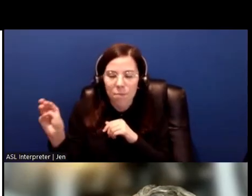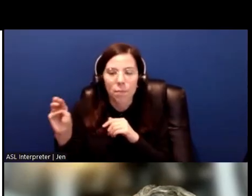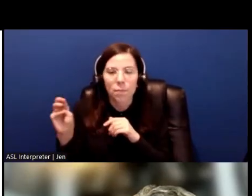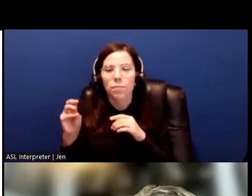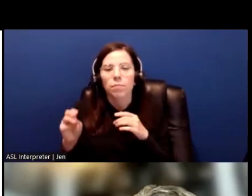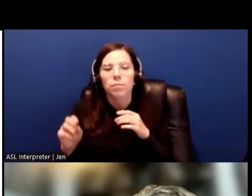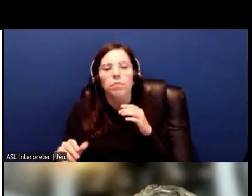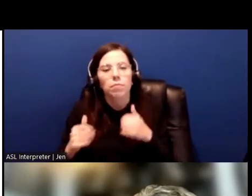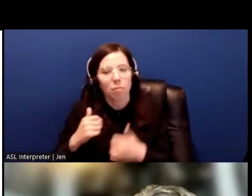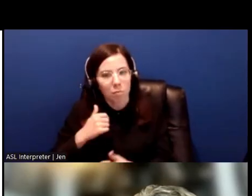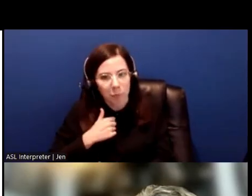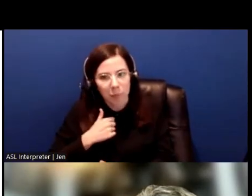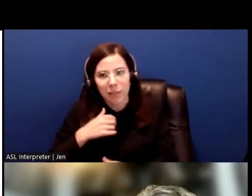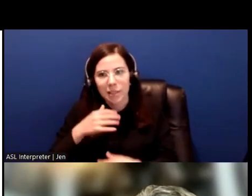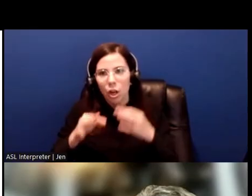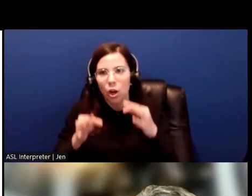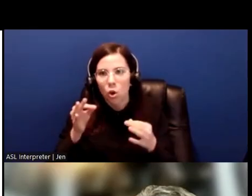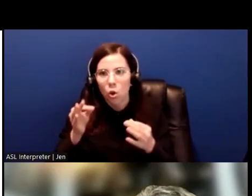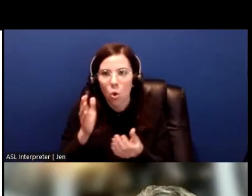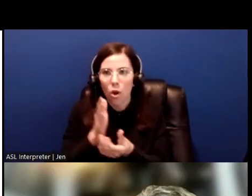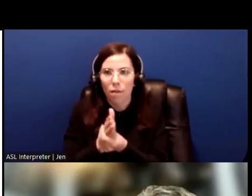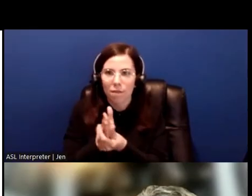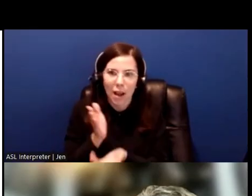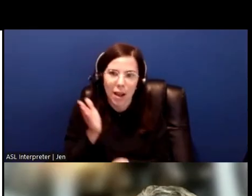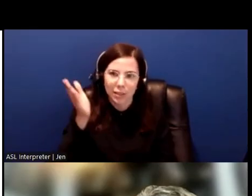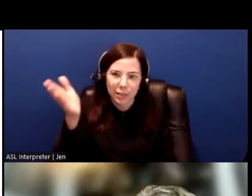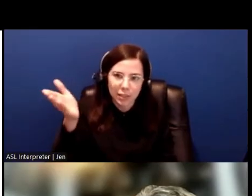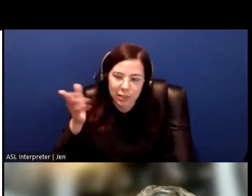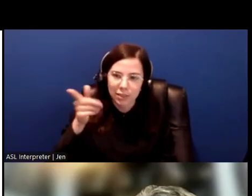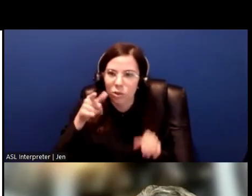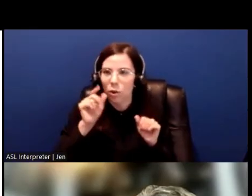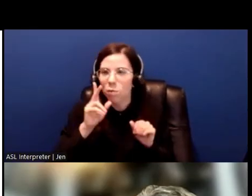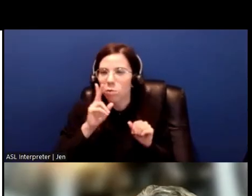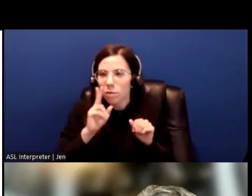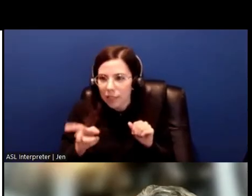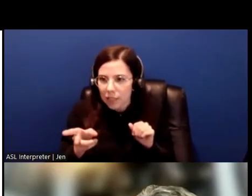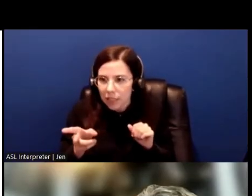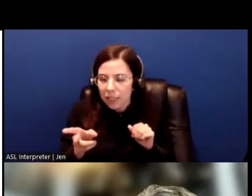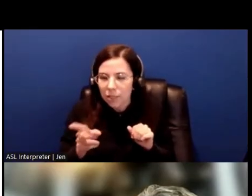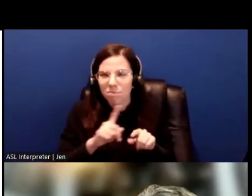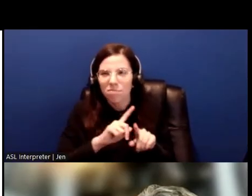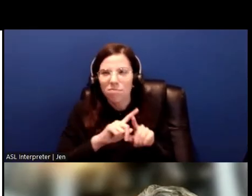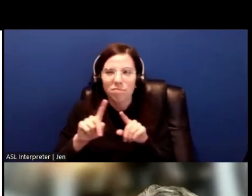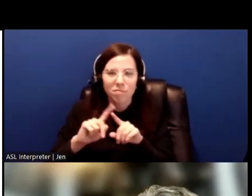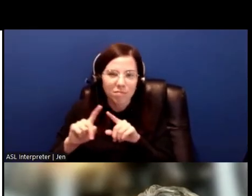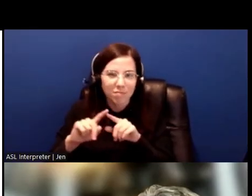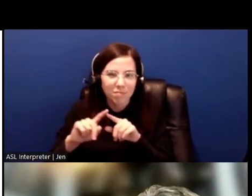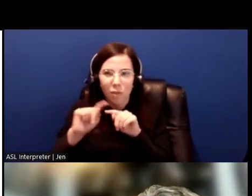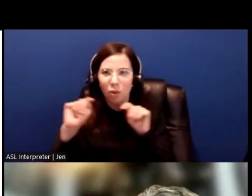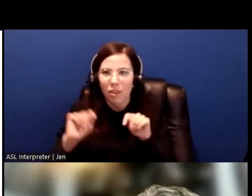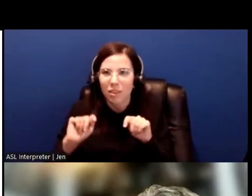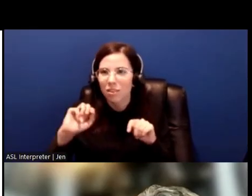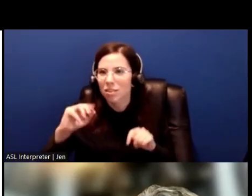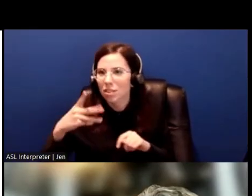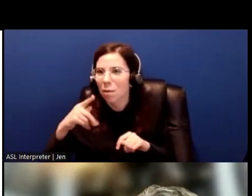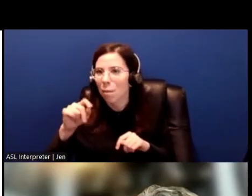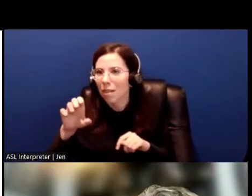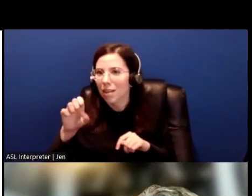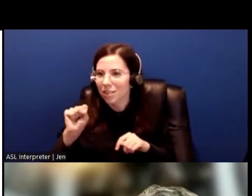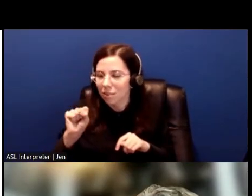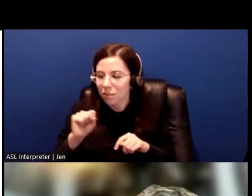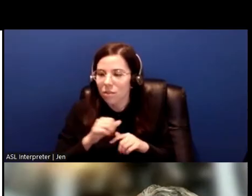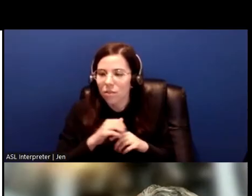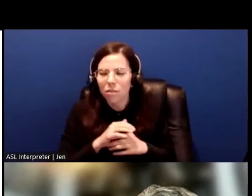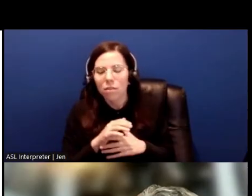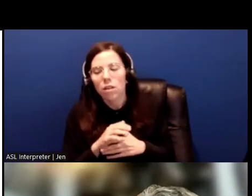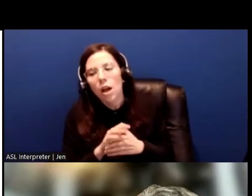filings in there for everyone to see, different templates. A lot of them have to do with some